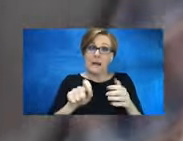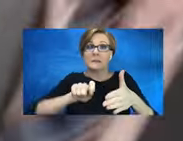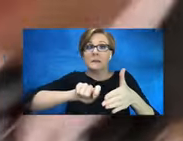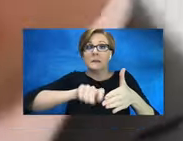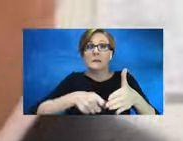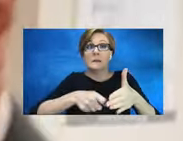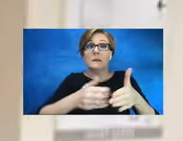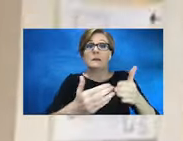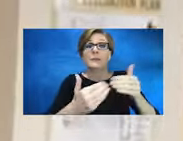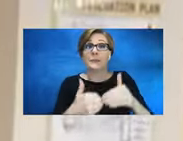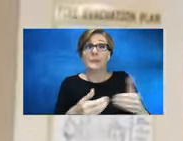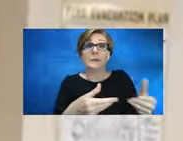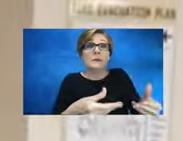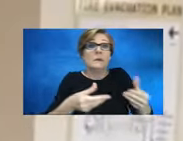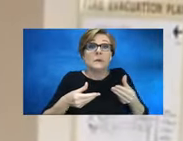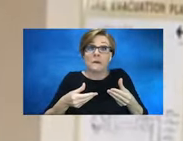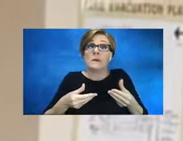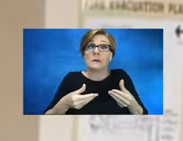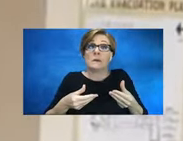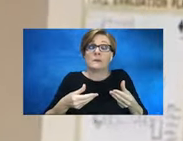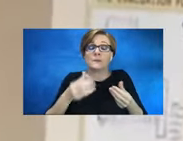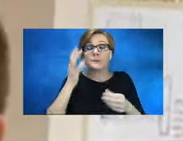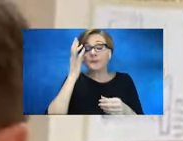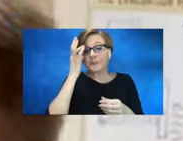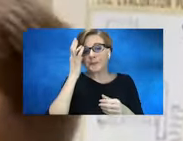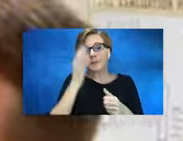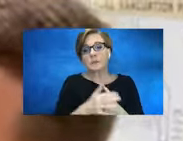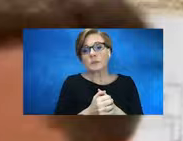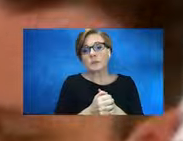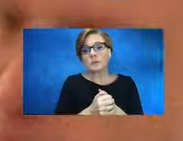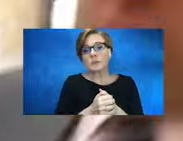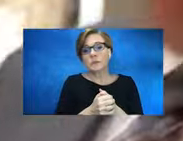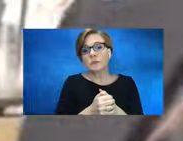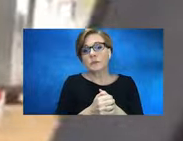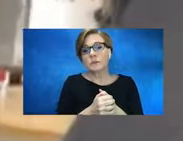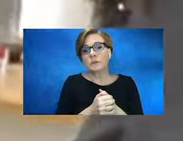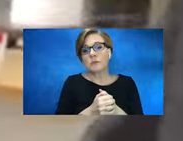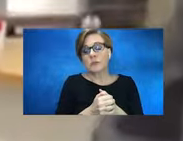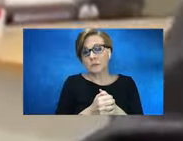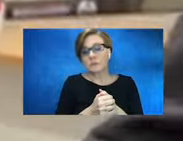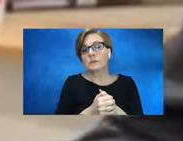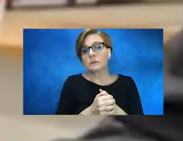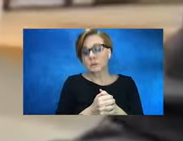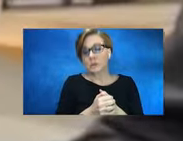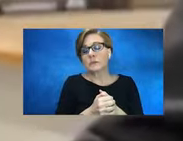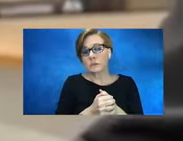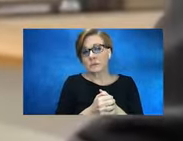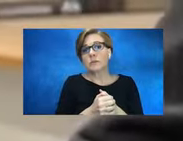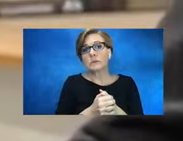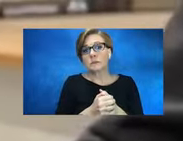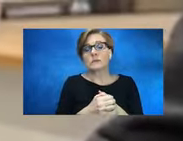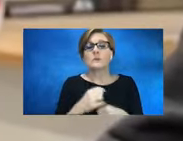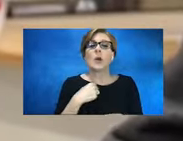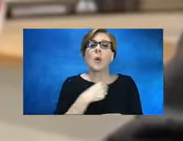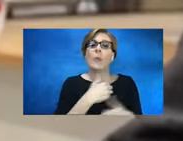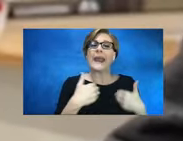computers that would be inside one of those, this container for our tabulation equipment. And we then would put customized security